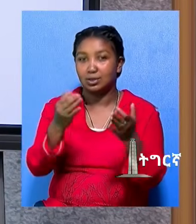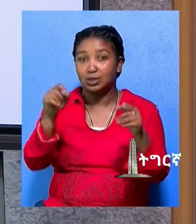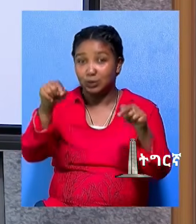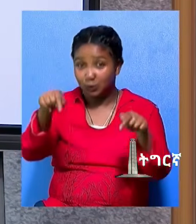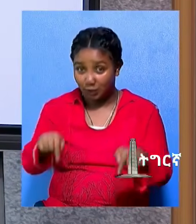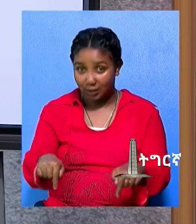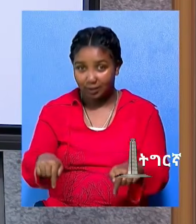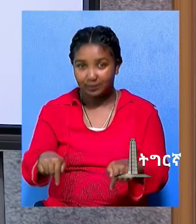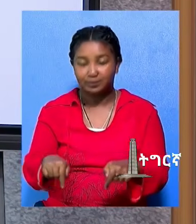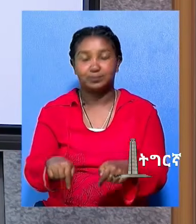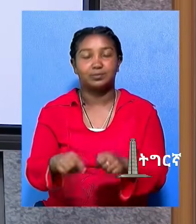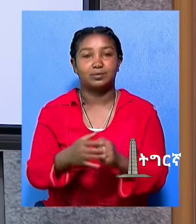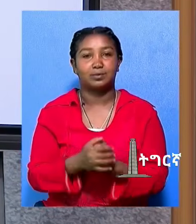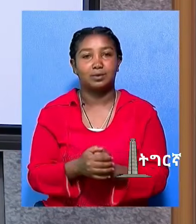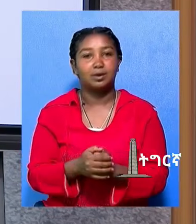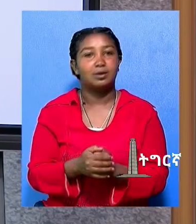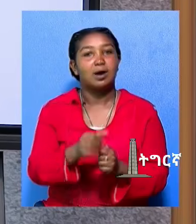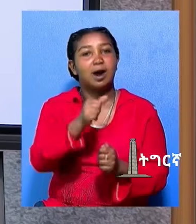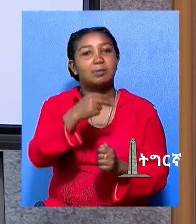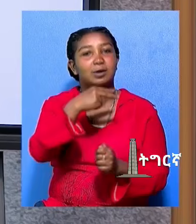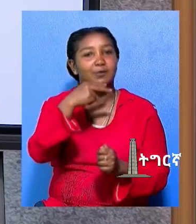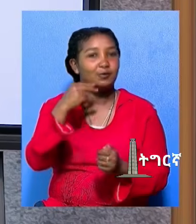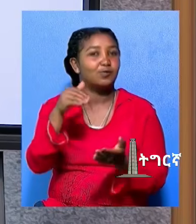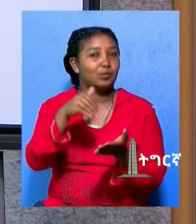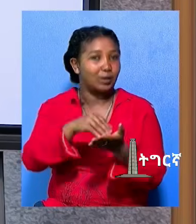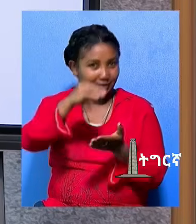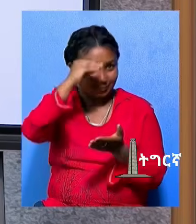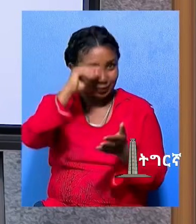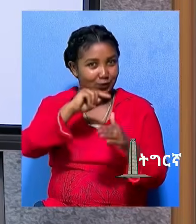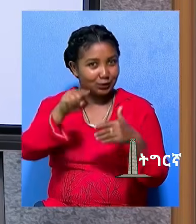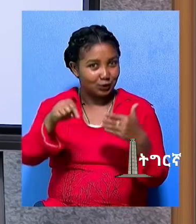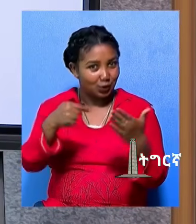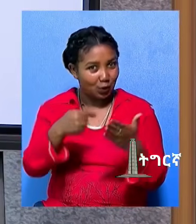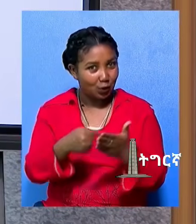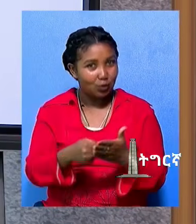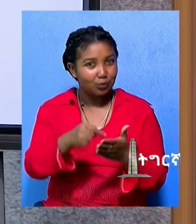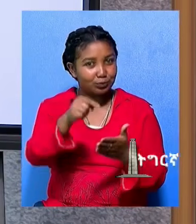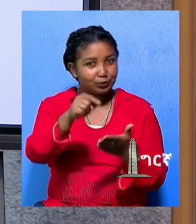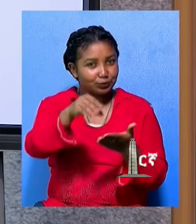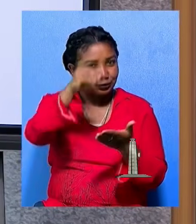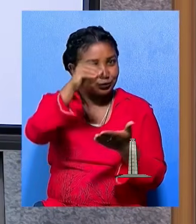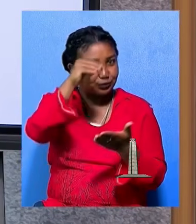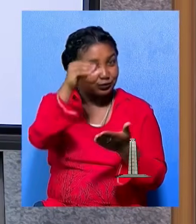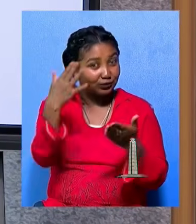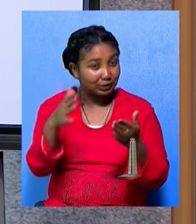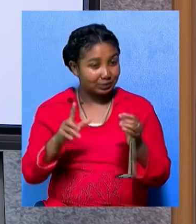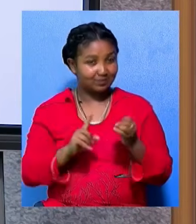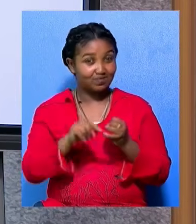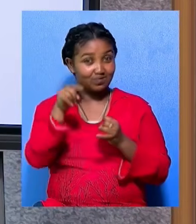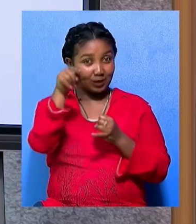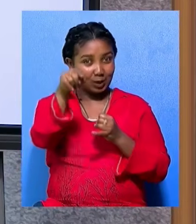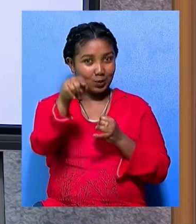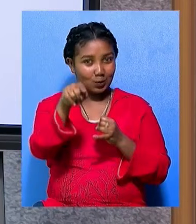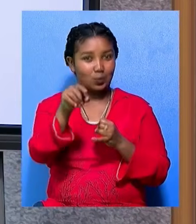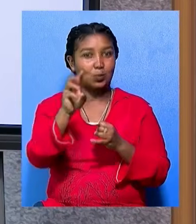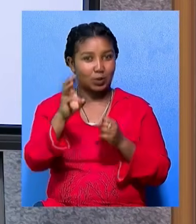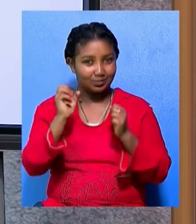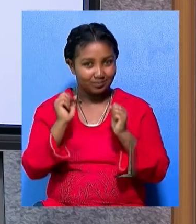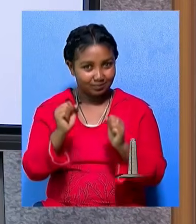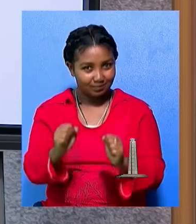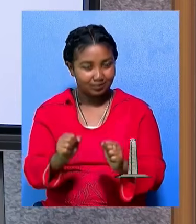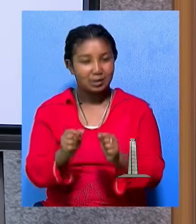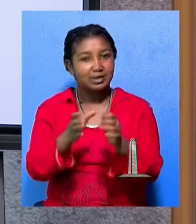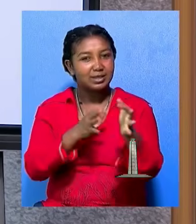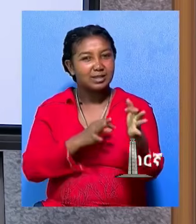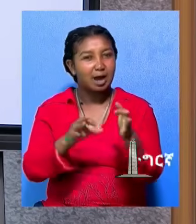Today is just about adverbs of frequency. So, at the end of today's lesson, you will be able to